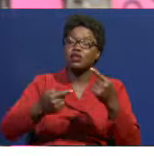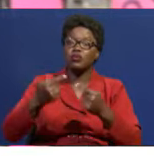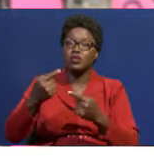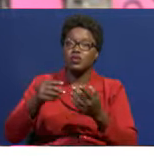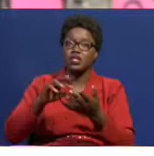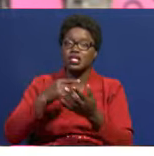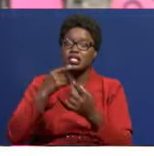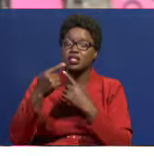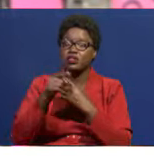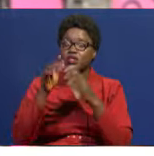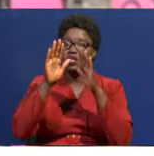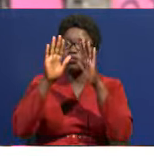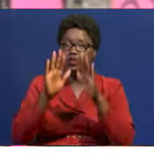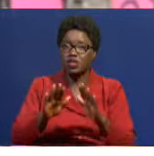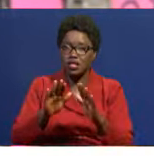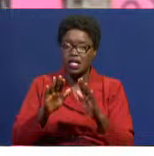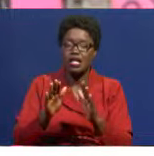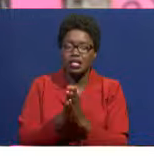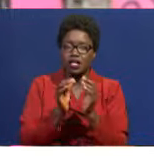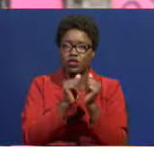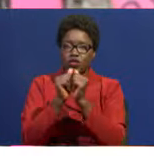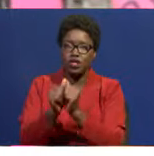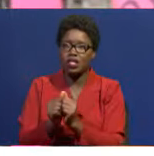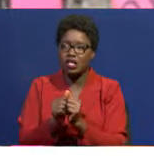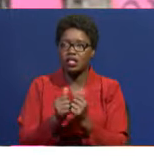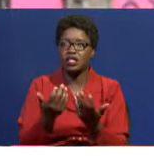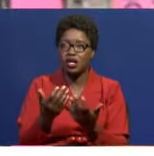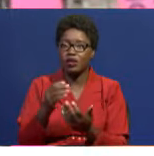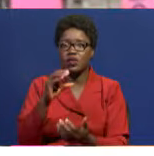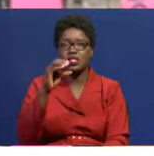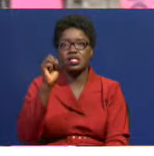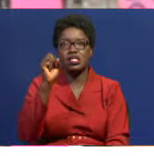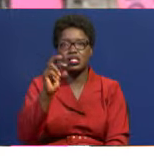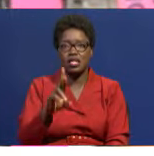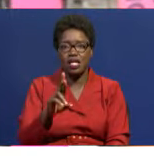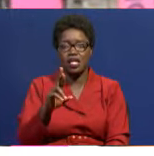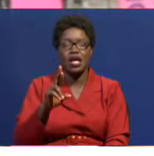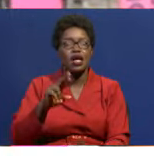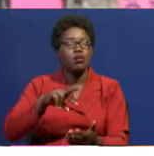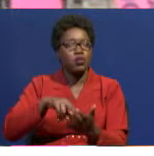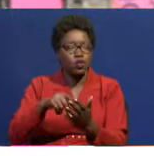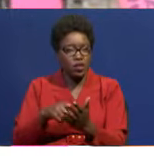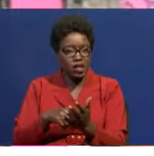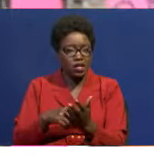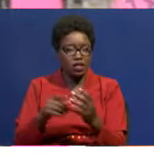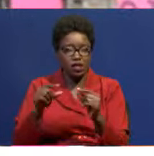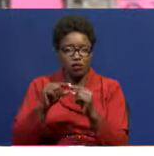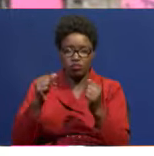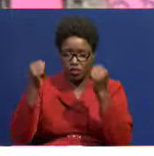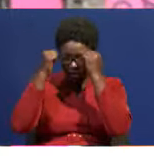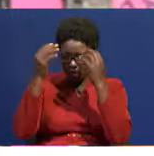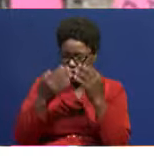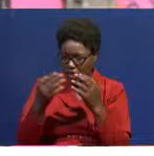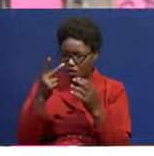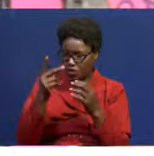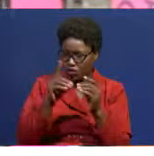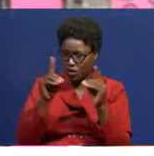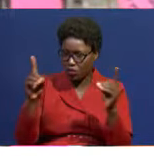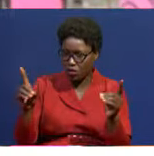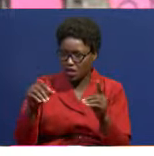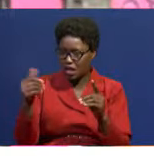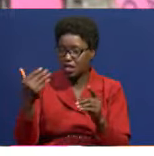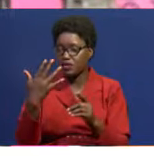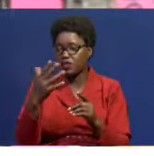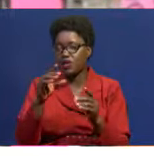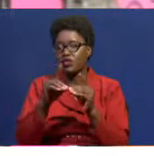you the importance that they put together in our CSR initiative. So the learners are in that age, they do the 2 kilometers. Then we have some learners